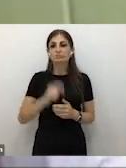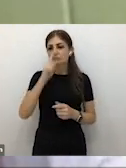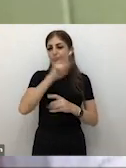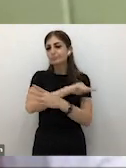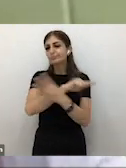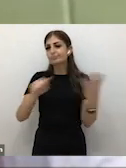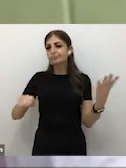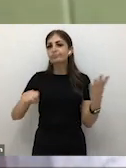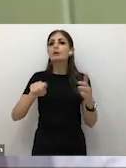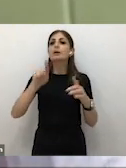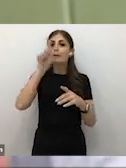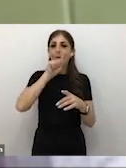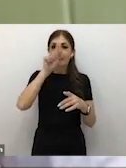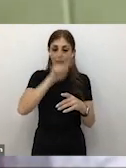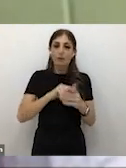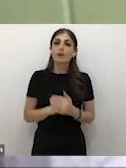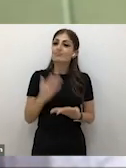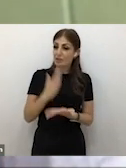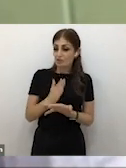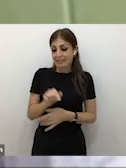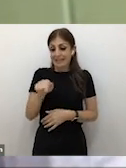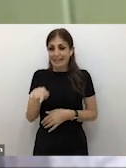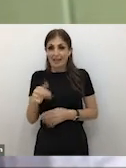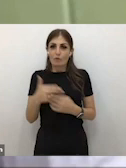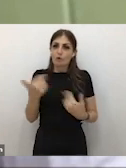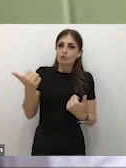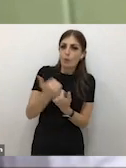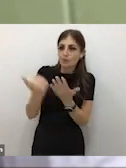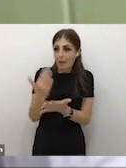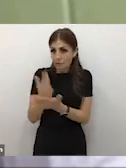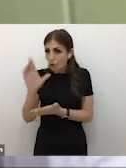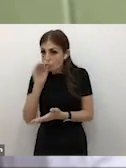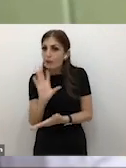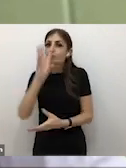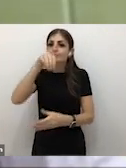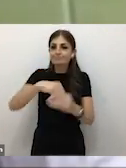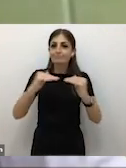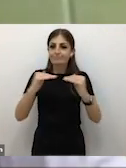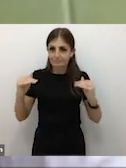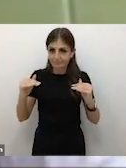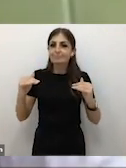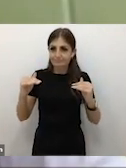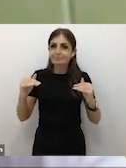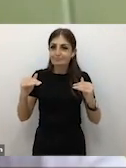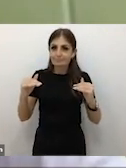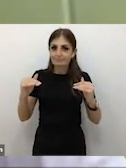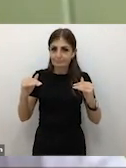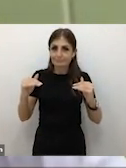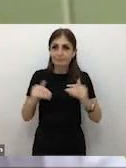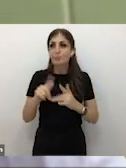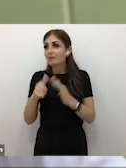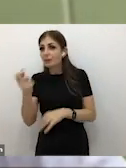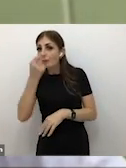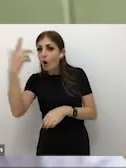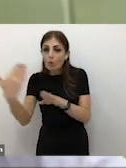different types of people, and really it's designed to support you to be able to participate in this program if you would otherwise need to take time off